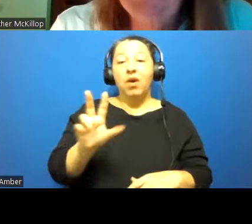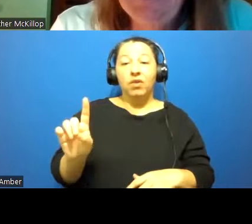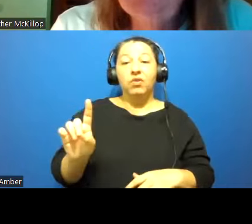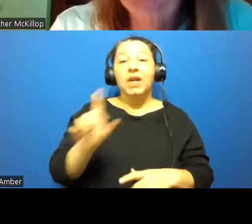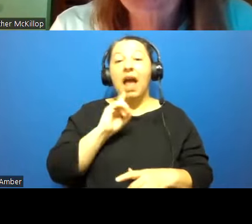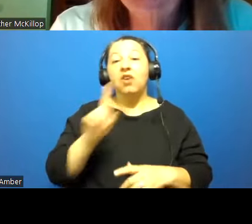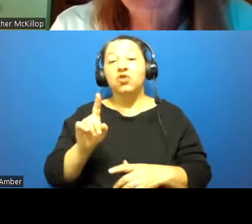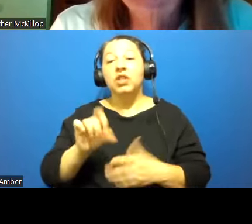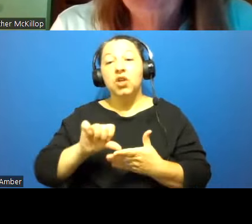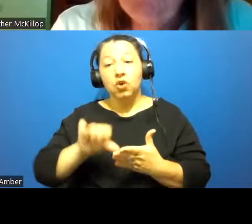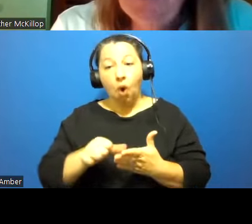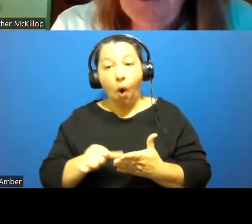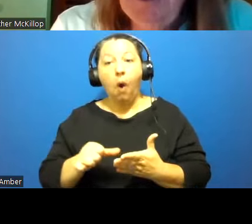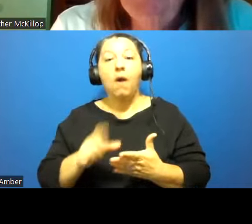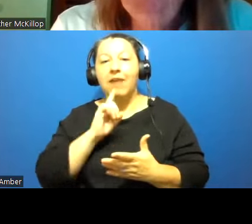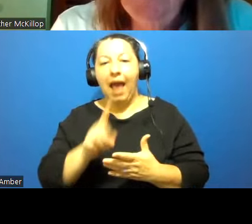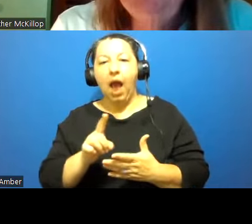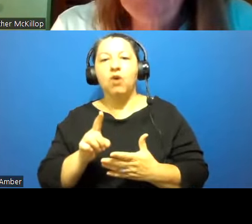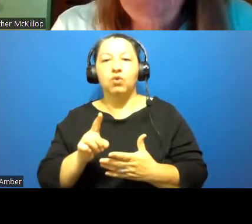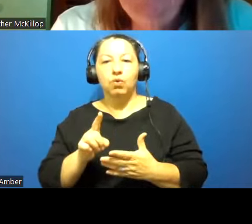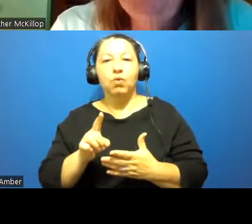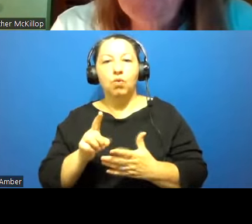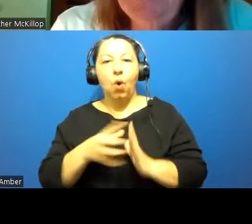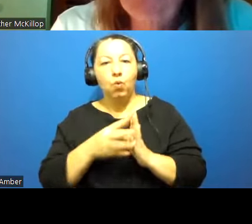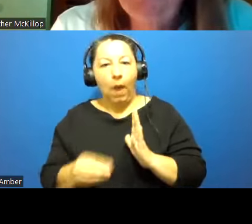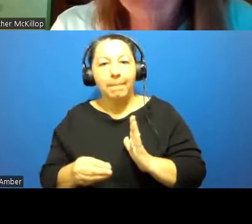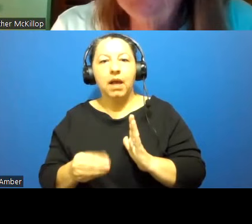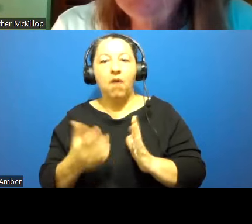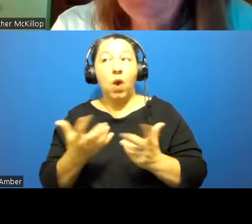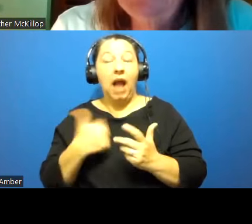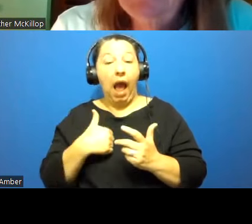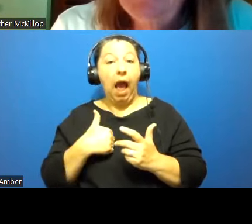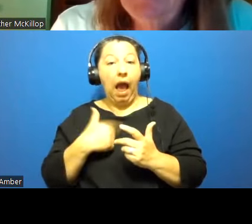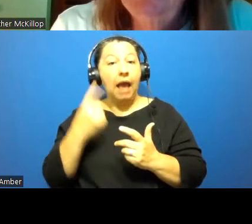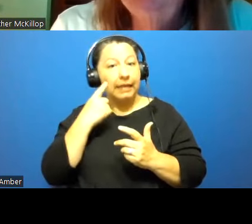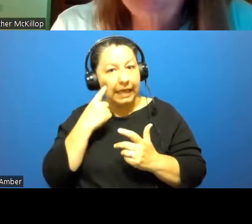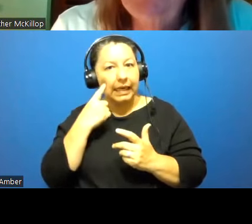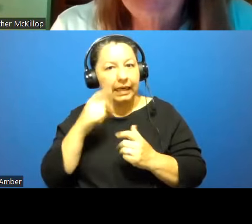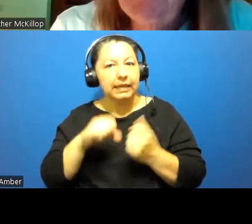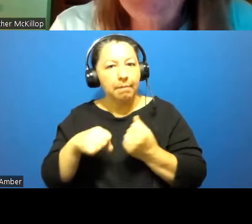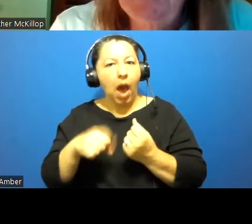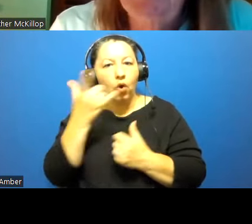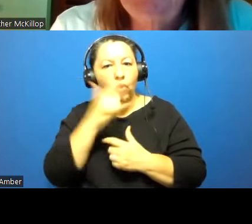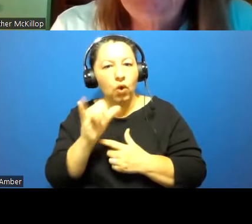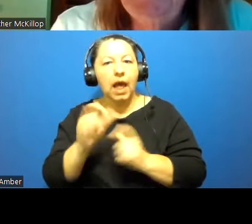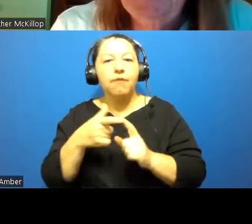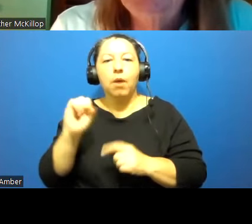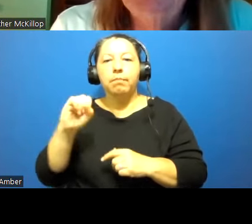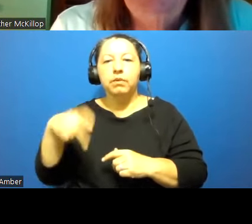carved actual replica of what I think the paddle would have looked like out of sapodilla.